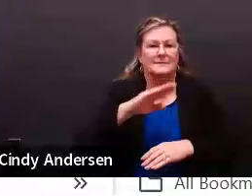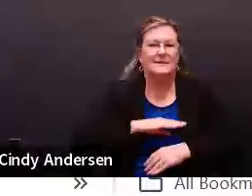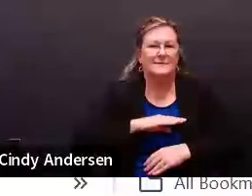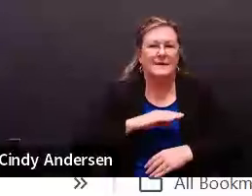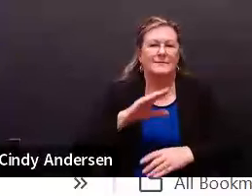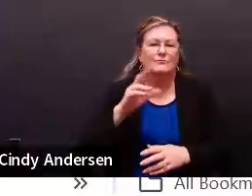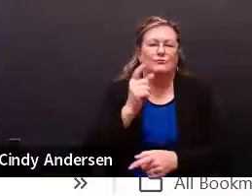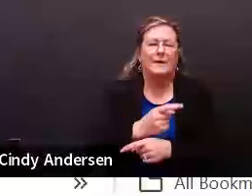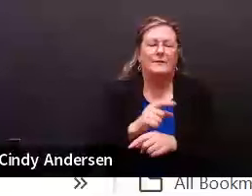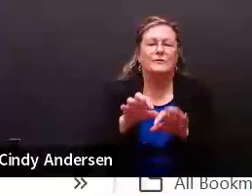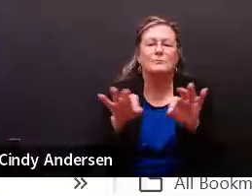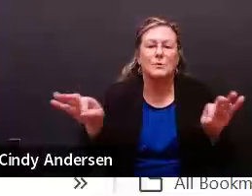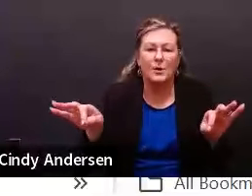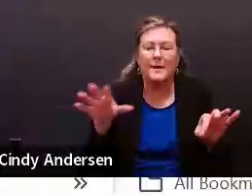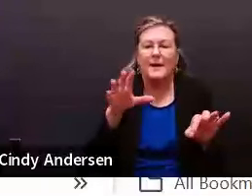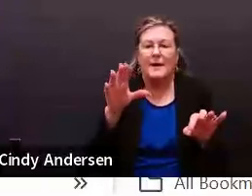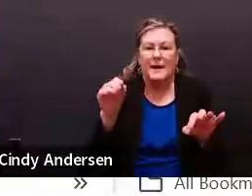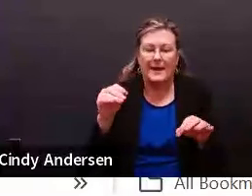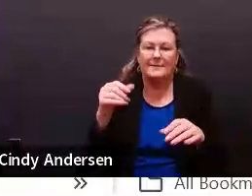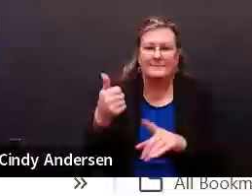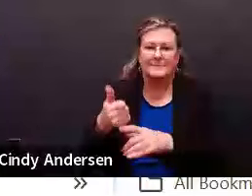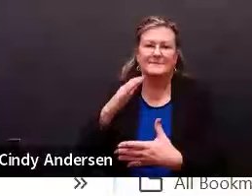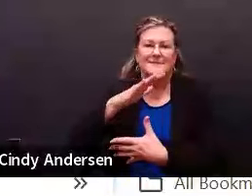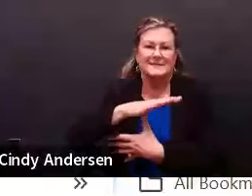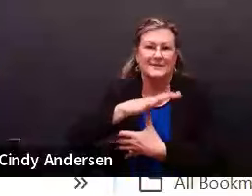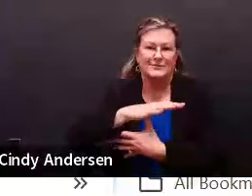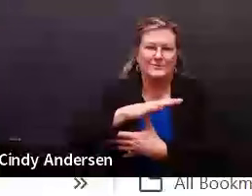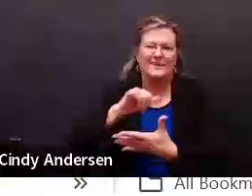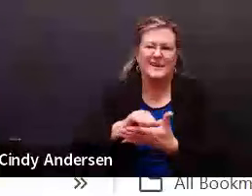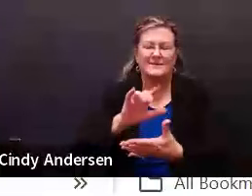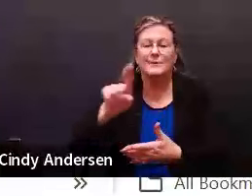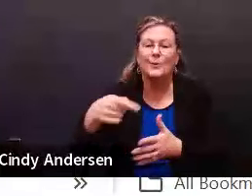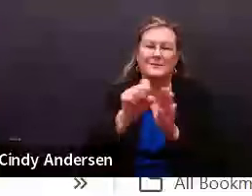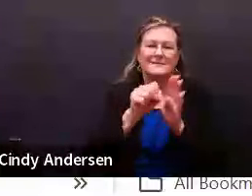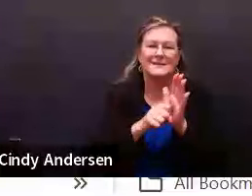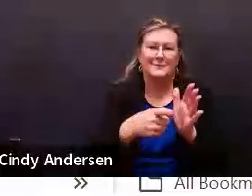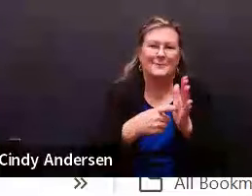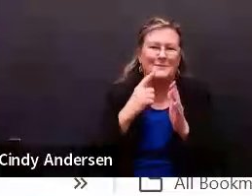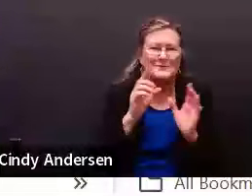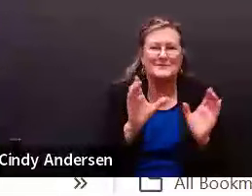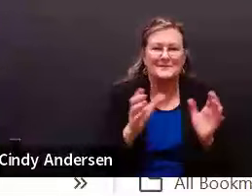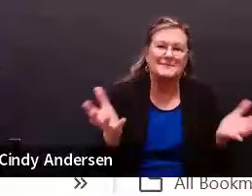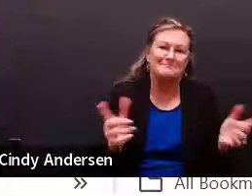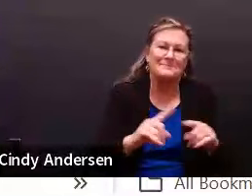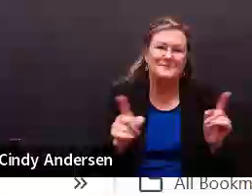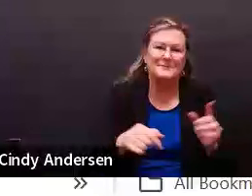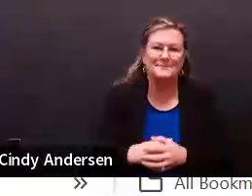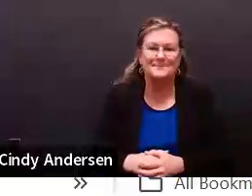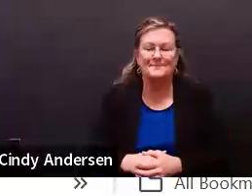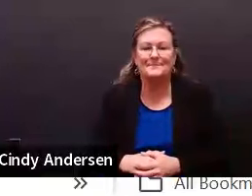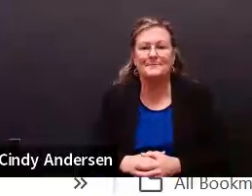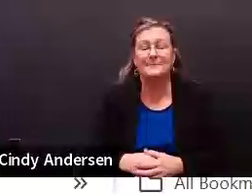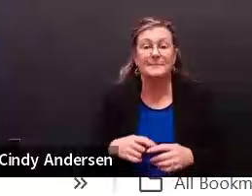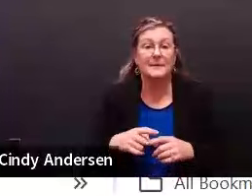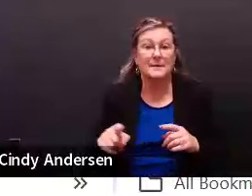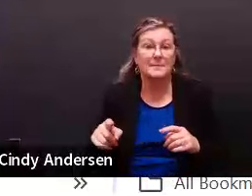in their senior year. That is the only state requirement for the certificate. So it is quite different, actually. But it does